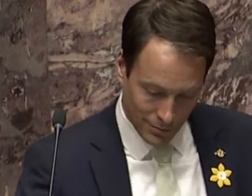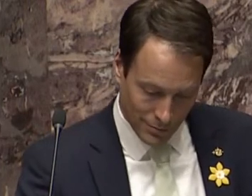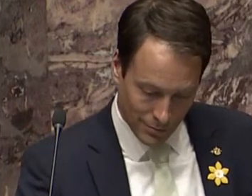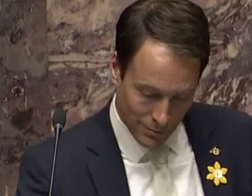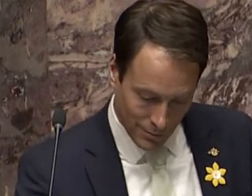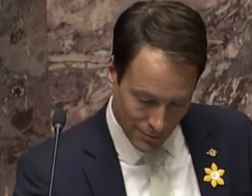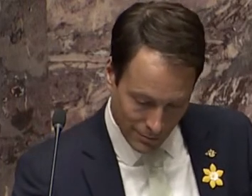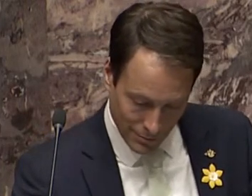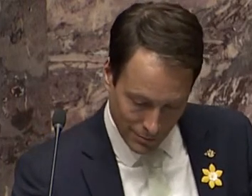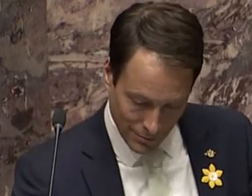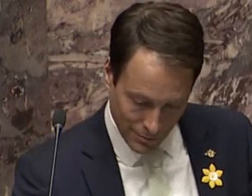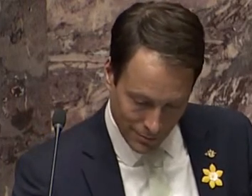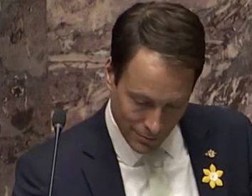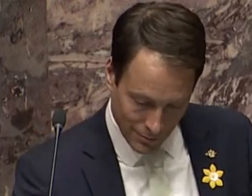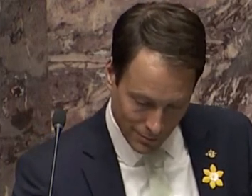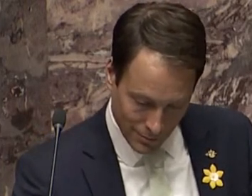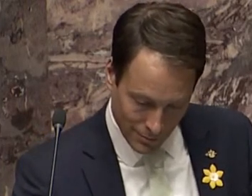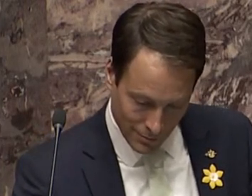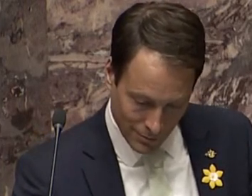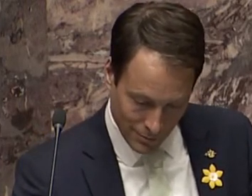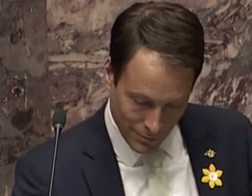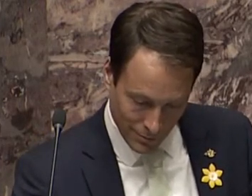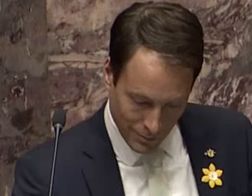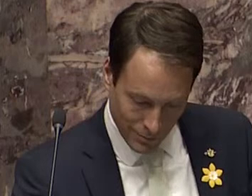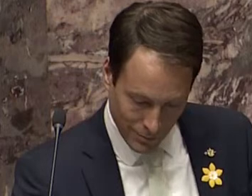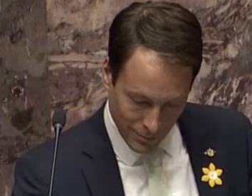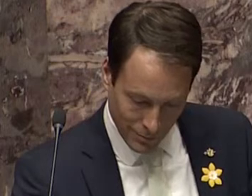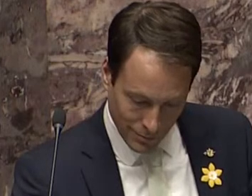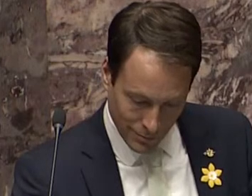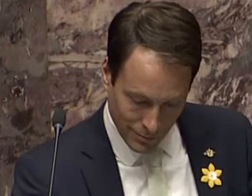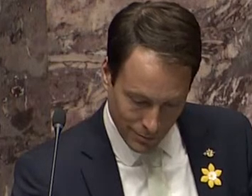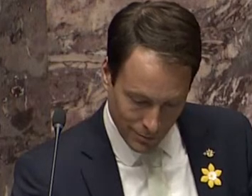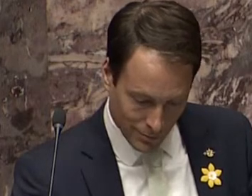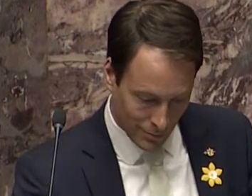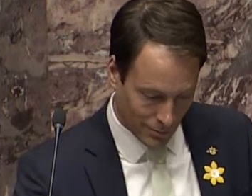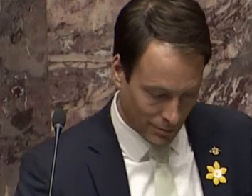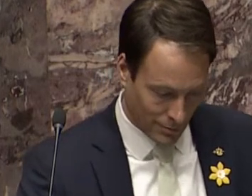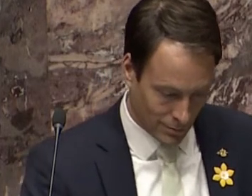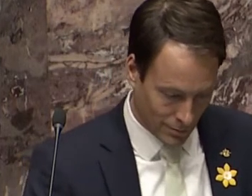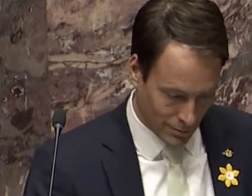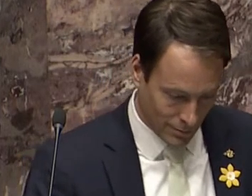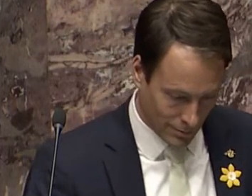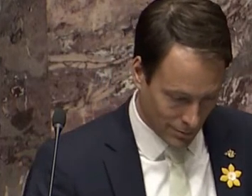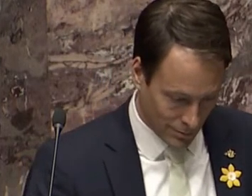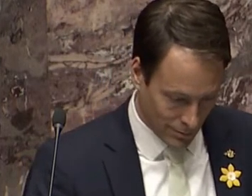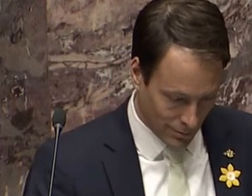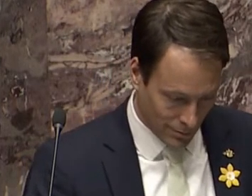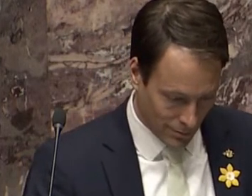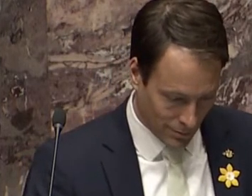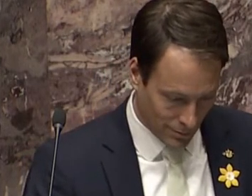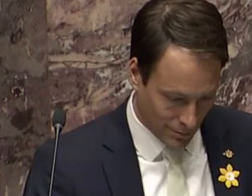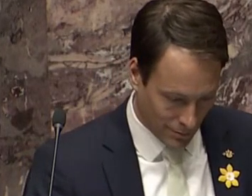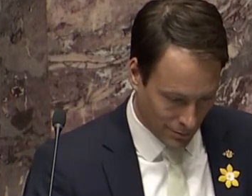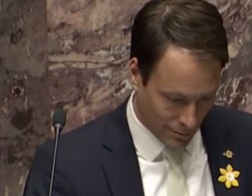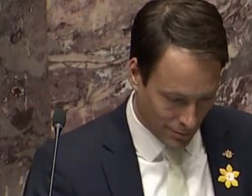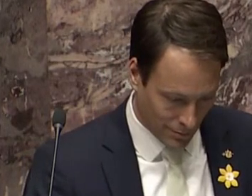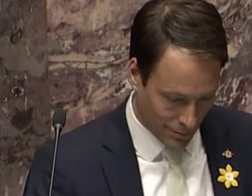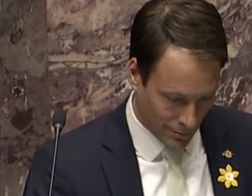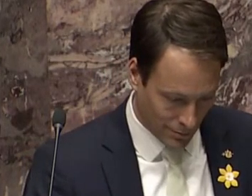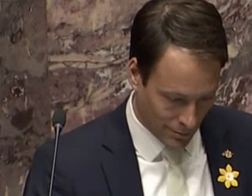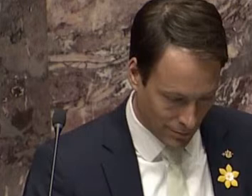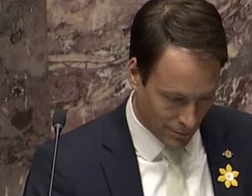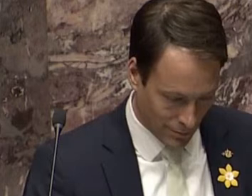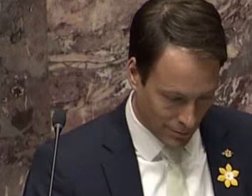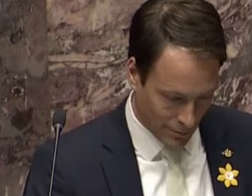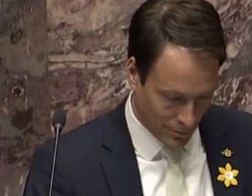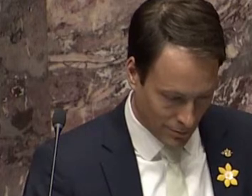and said, well, here's where we're at. Here's what we're thinking about. And got, again, some input. And